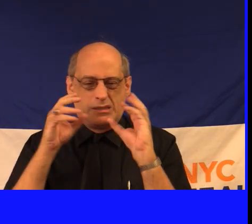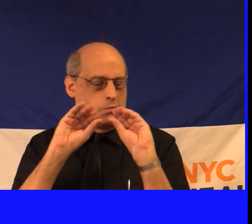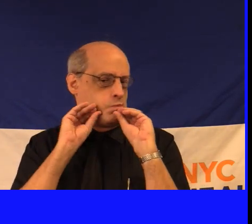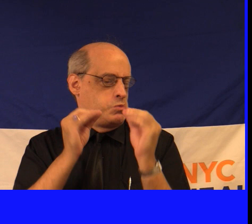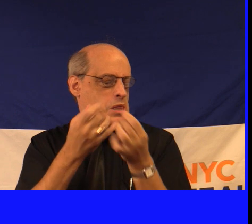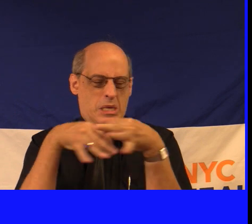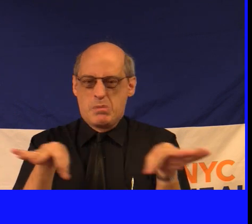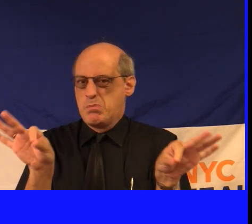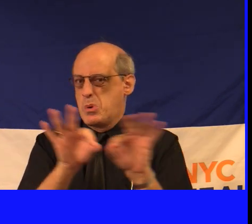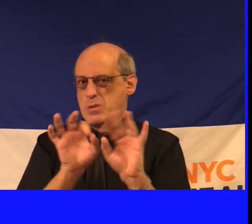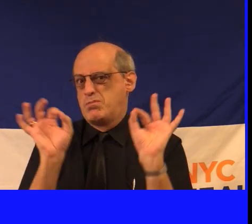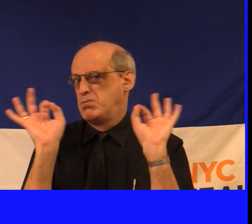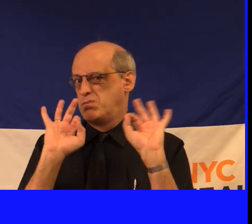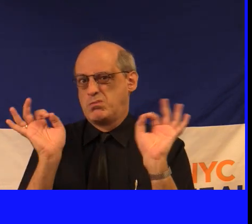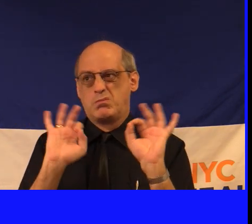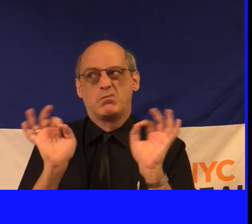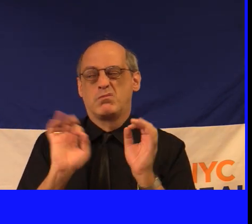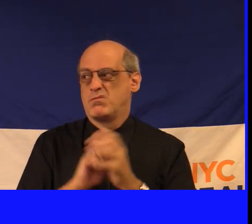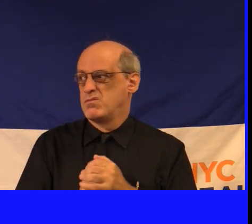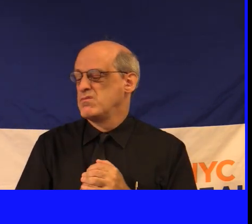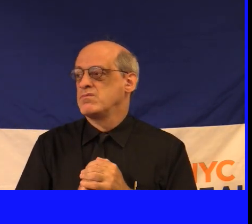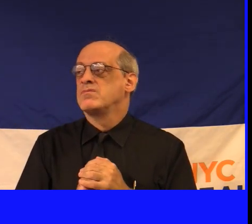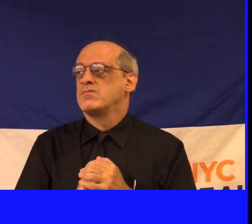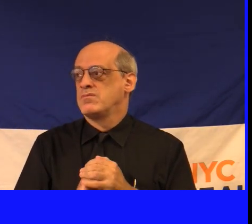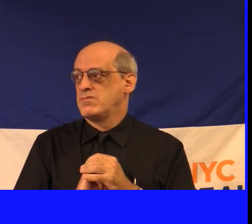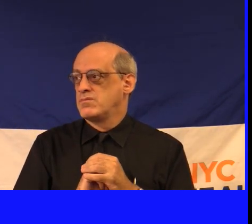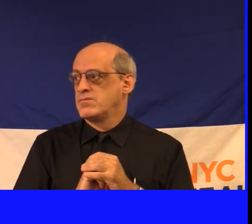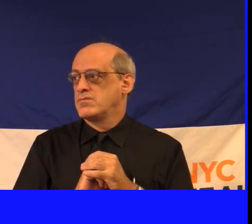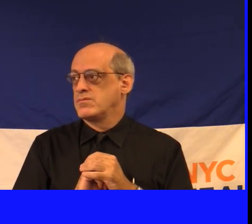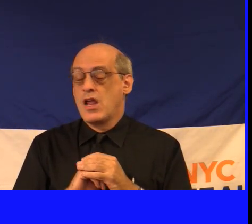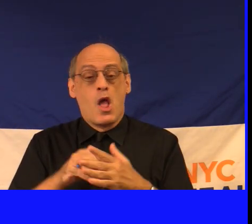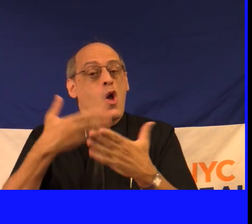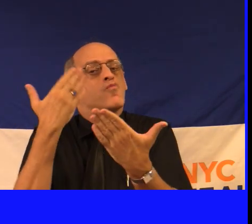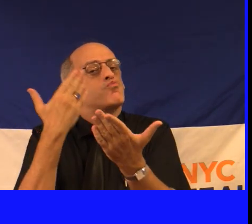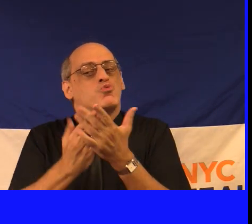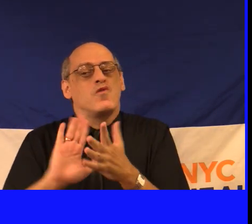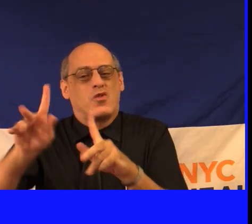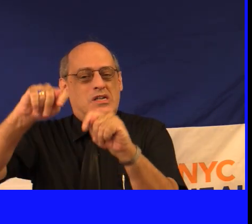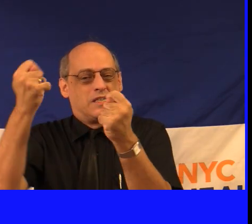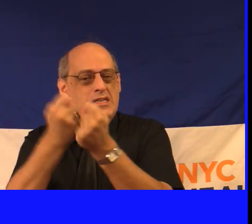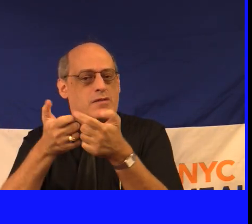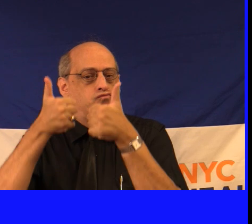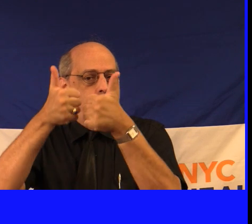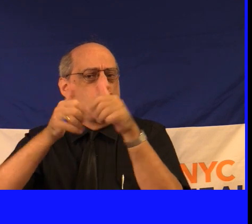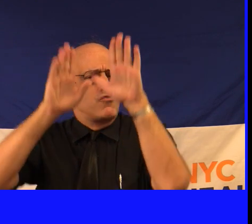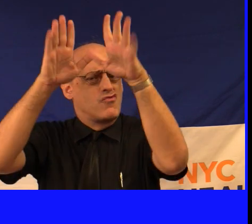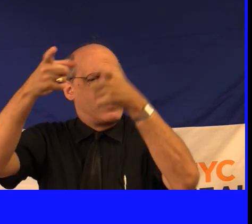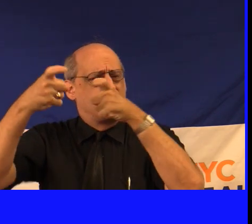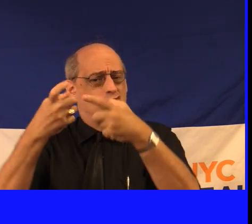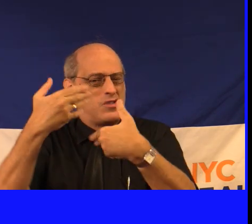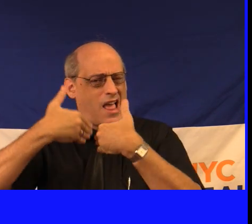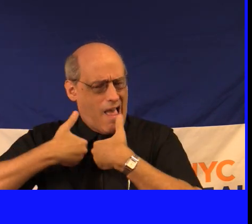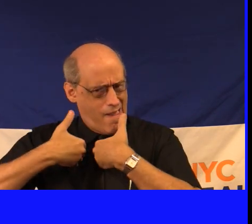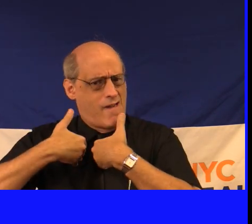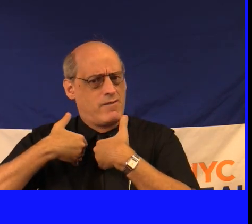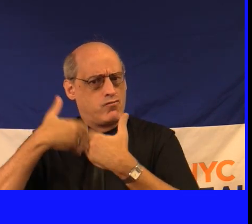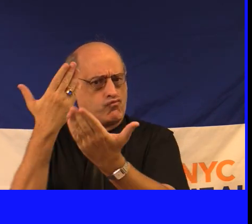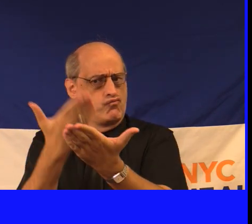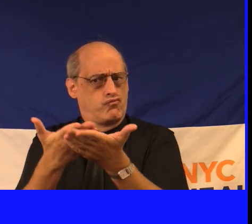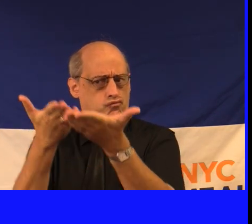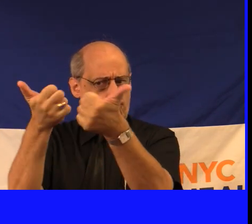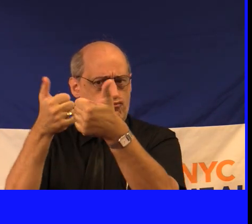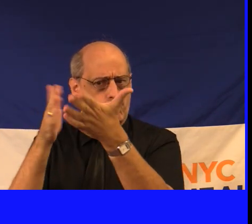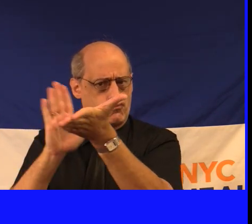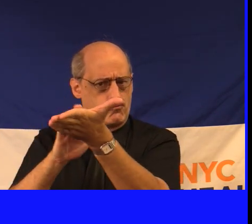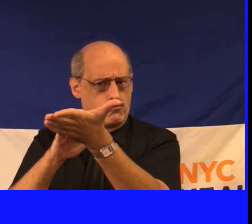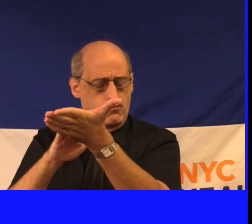identified. And I guess this is a testament to the team for having great controls in place. And